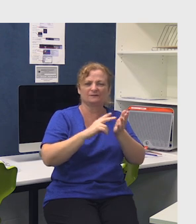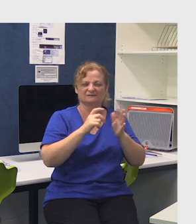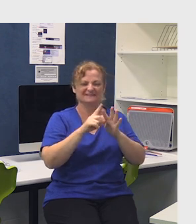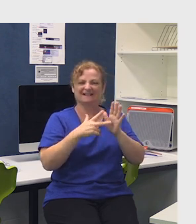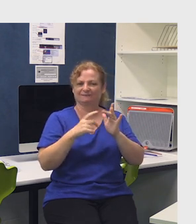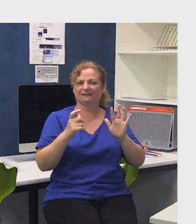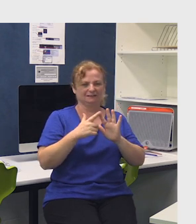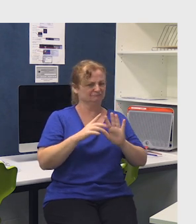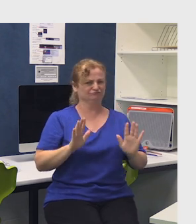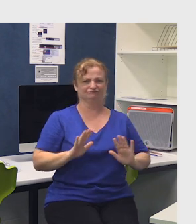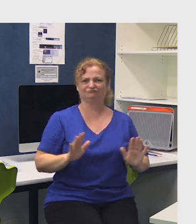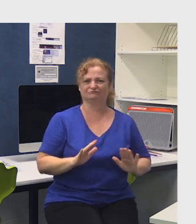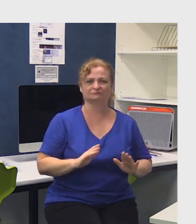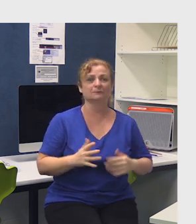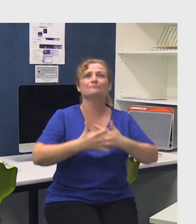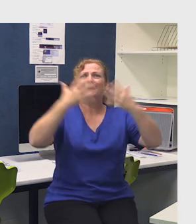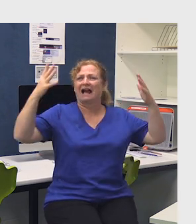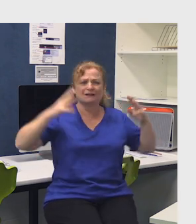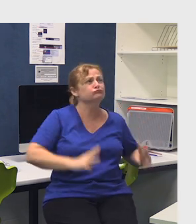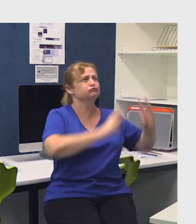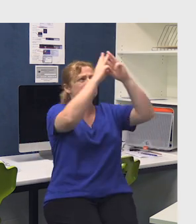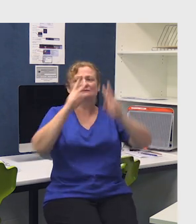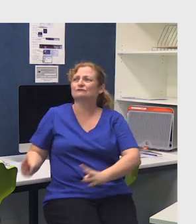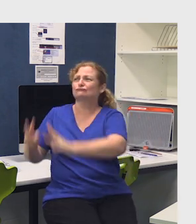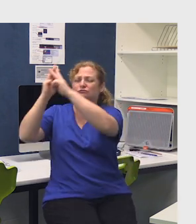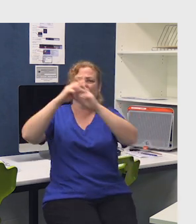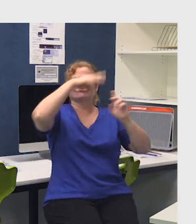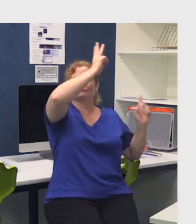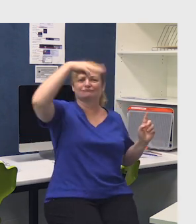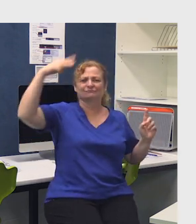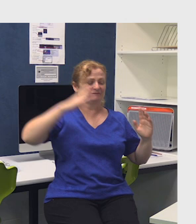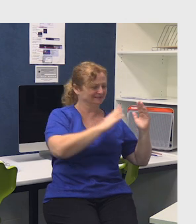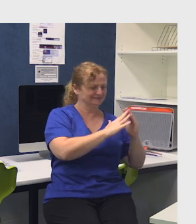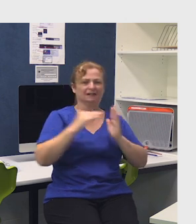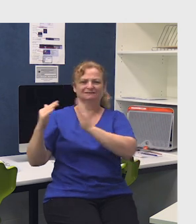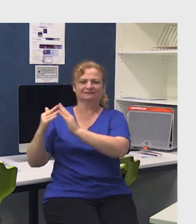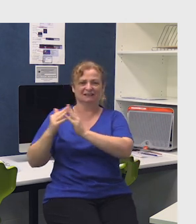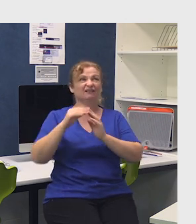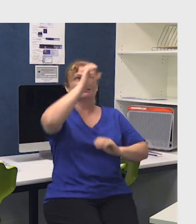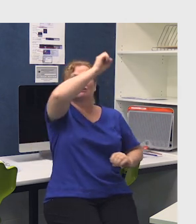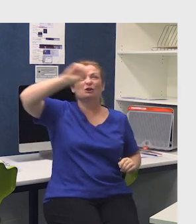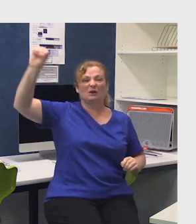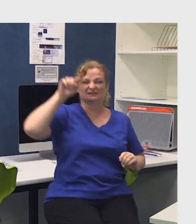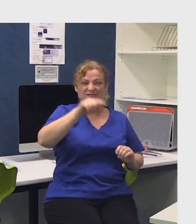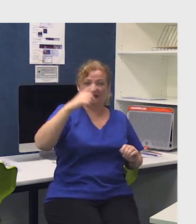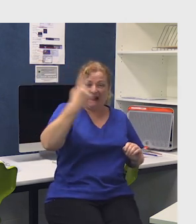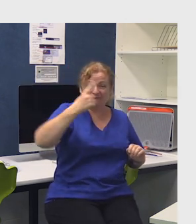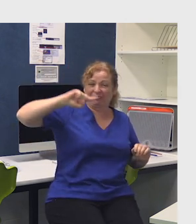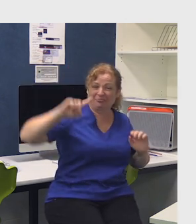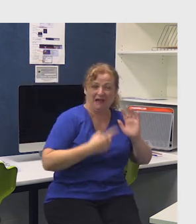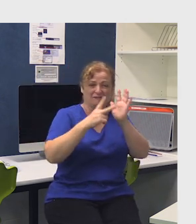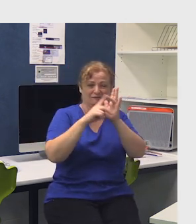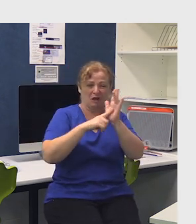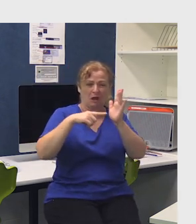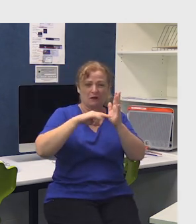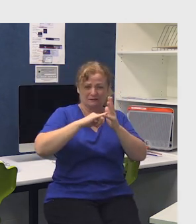And the big power cables that carry electricity from town to town, they're 11,000 volts, which is why they're up on such high towers to